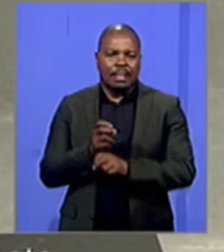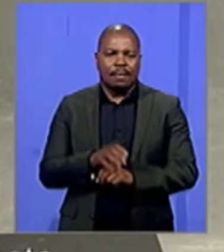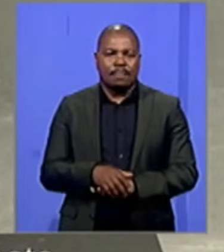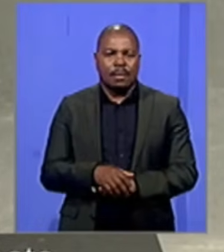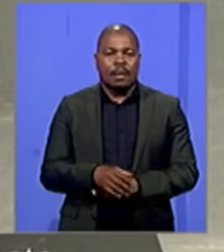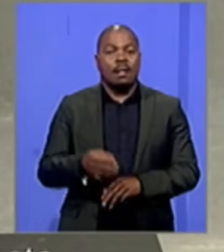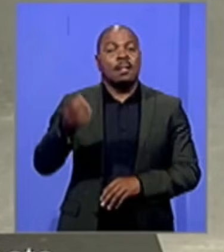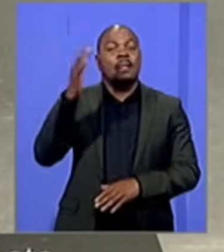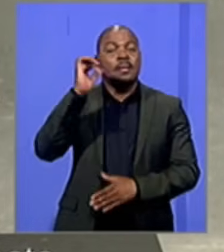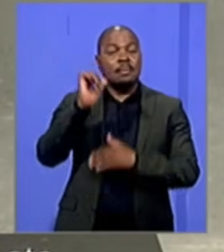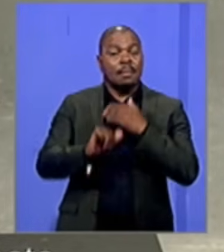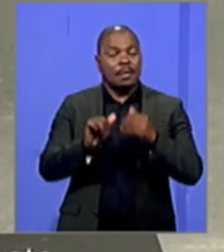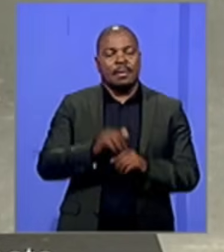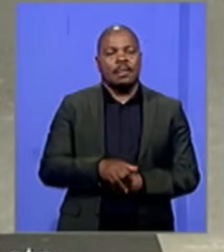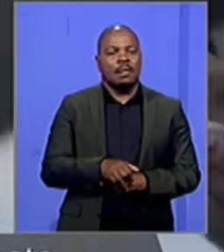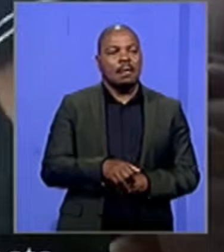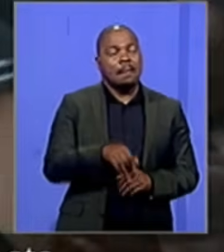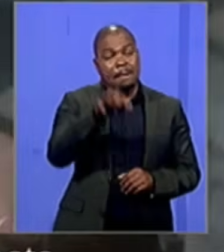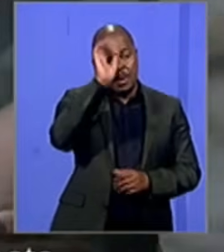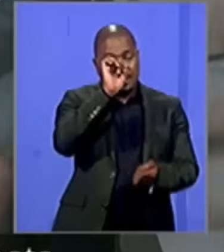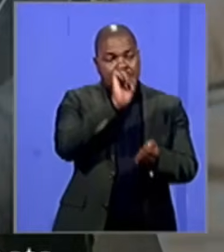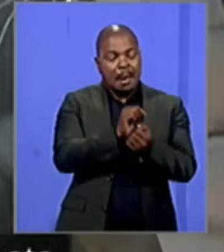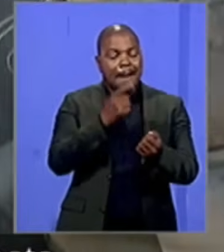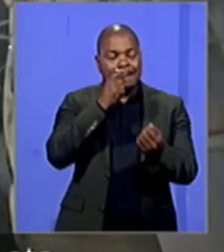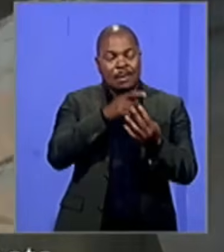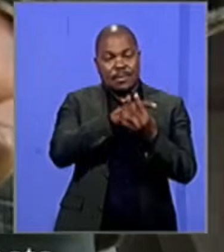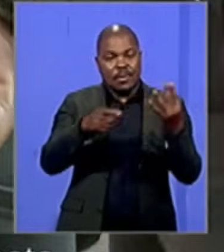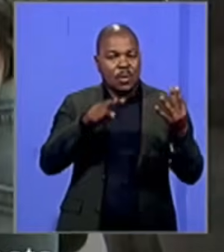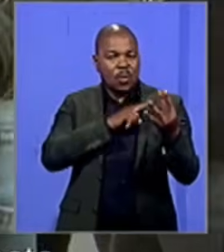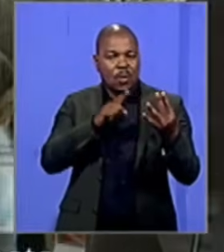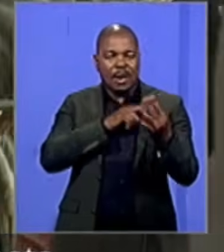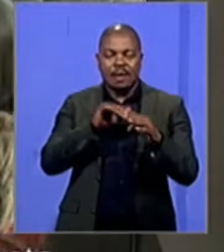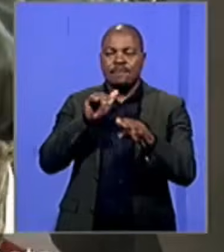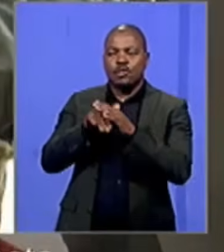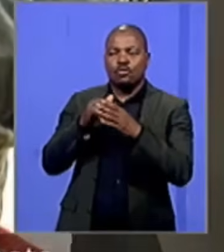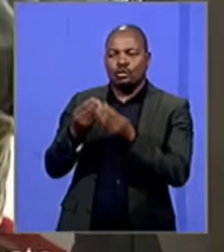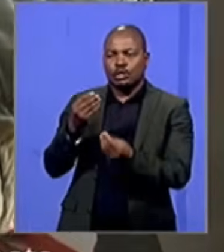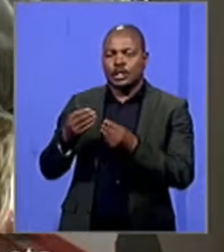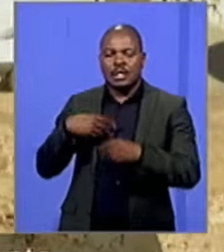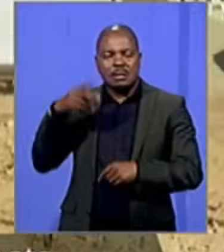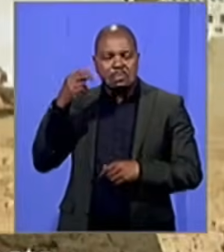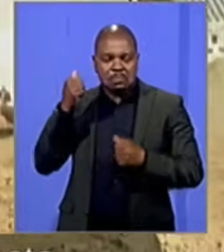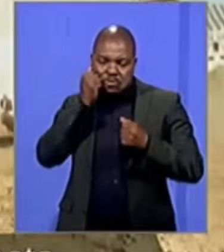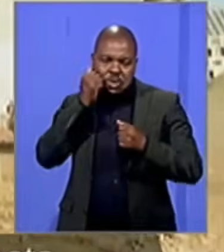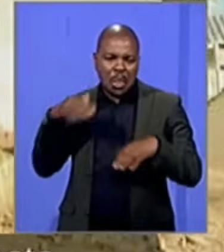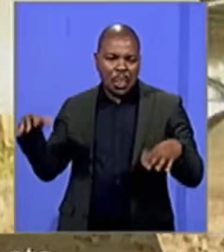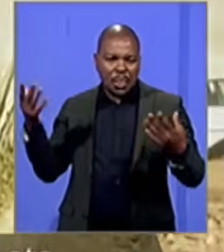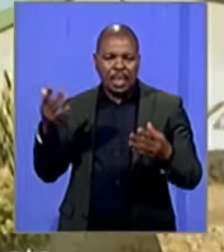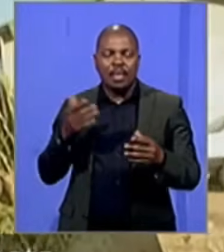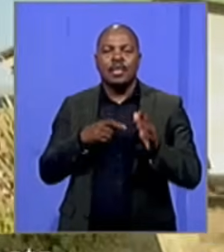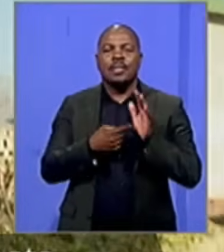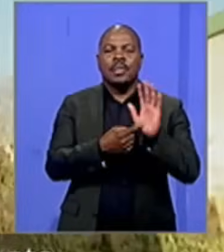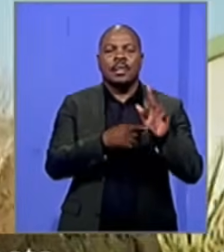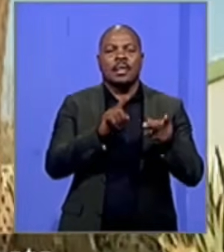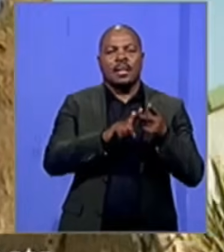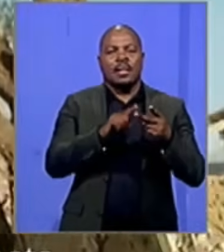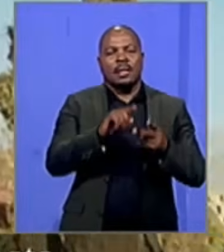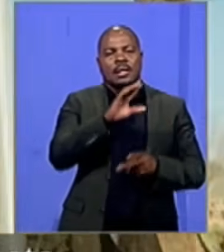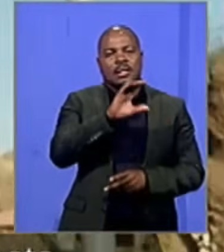fetile mapodisi a tshwere ba belelwa ba le bane ka tatofatso ya go dirisa ditshwantsho le divideo tsa bana ba ba sa aparang. Mokolonele Celeste van